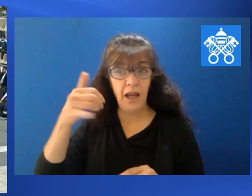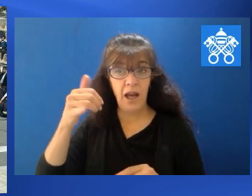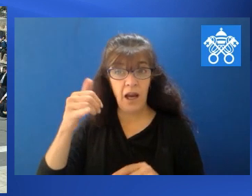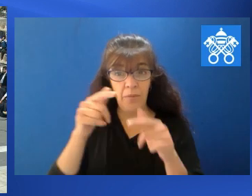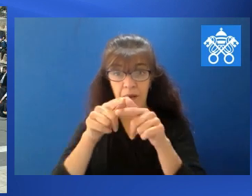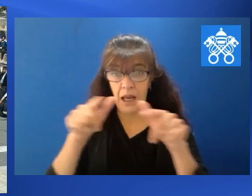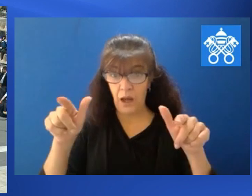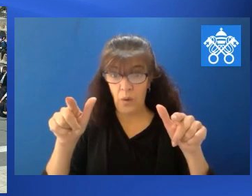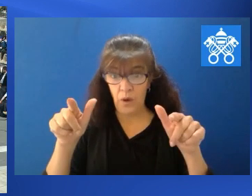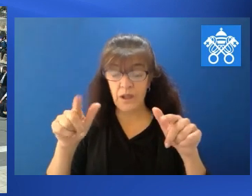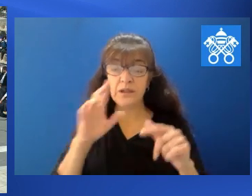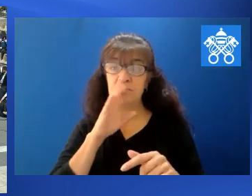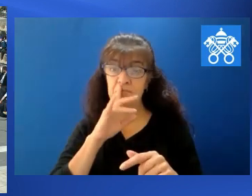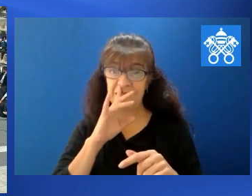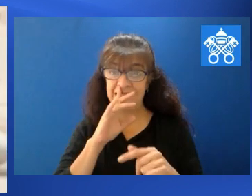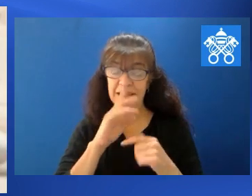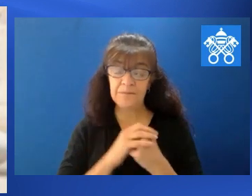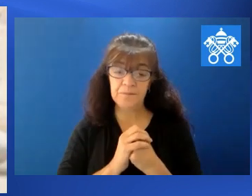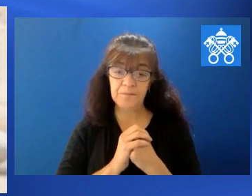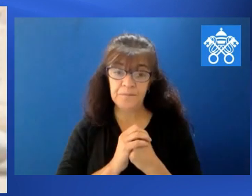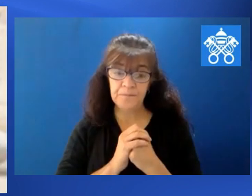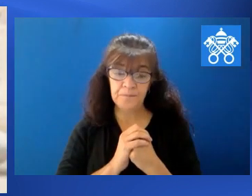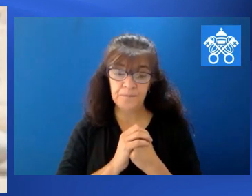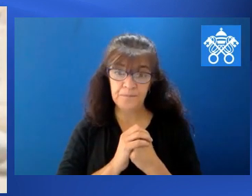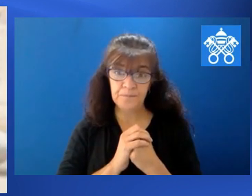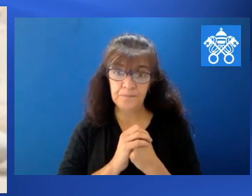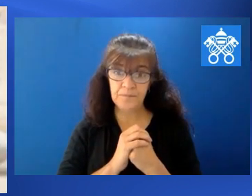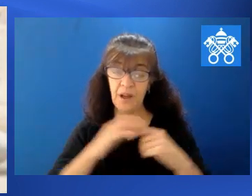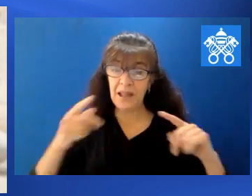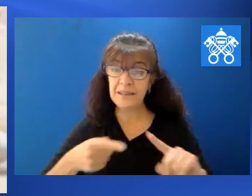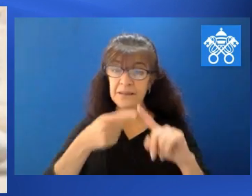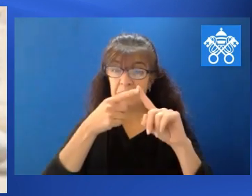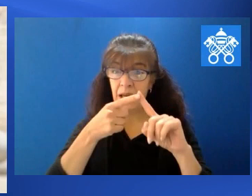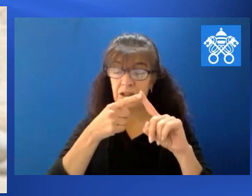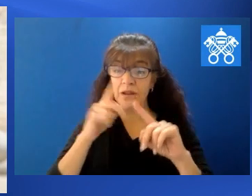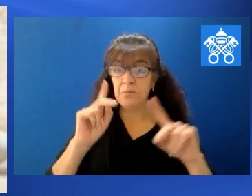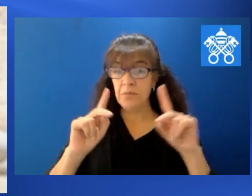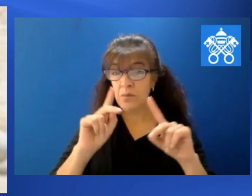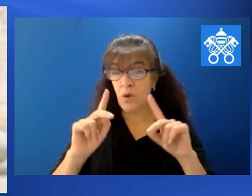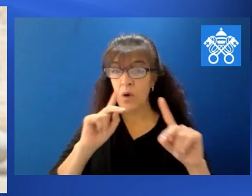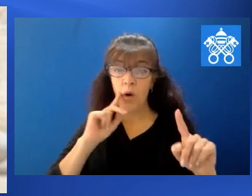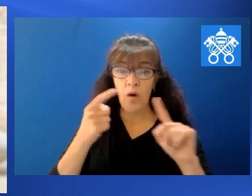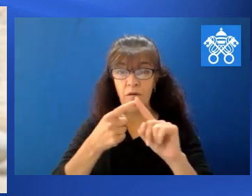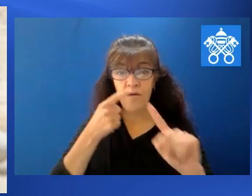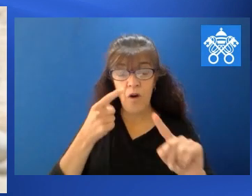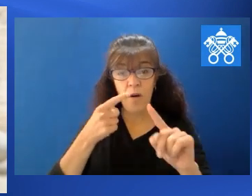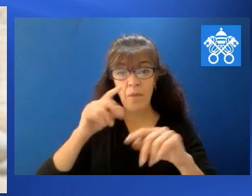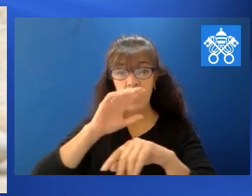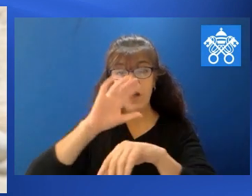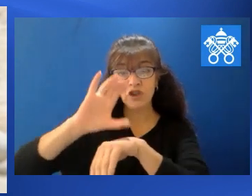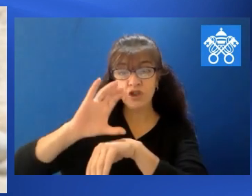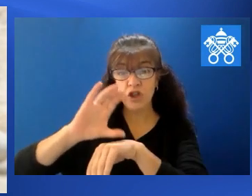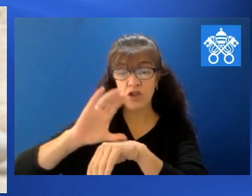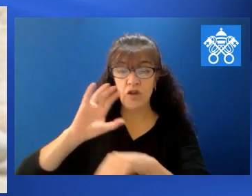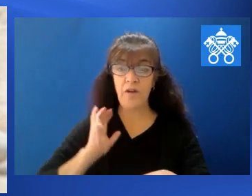language speaking faithful, and especially those who come from the parish of Our Lady of